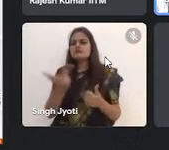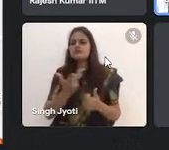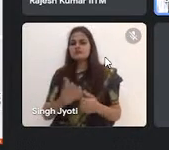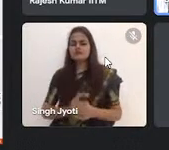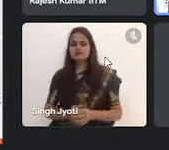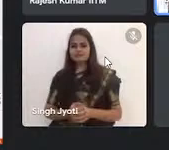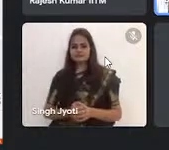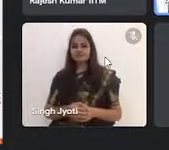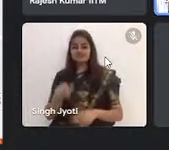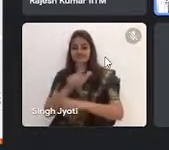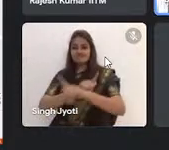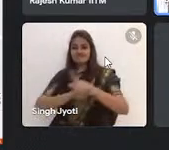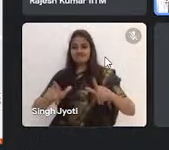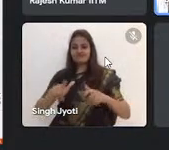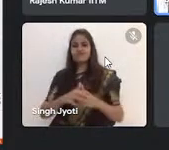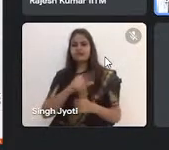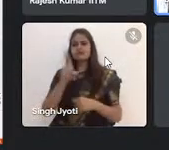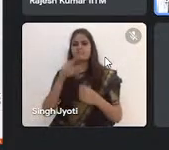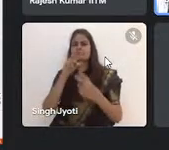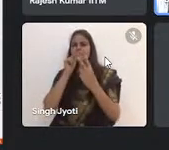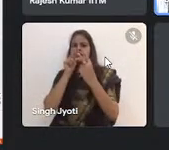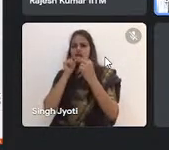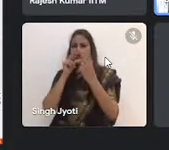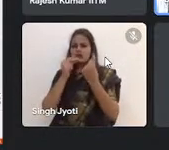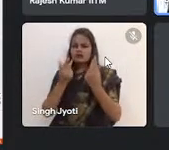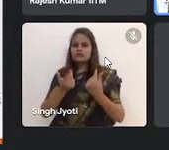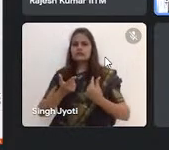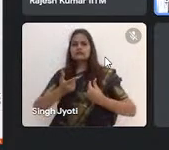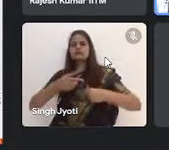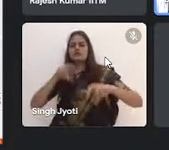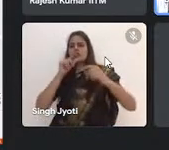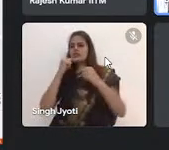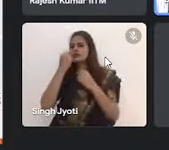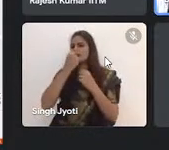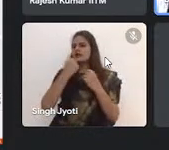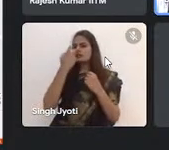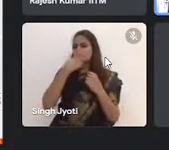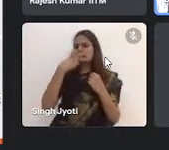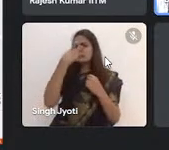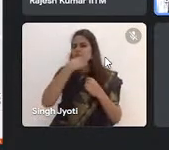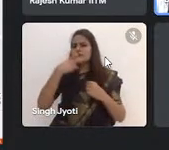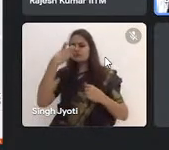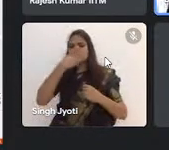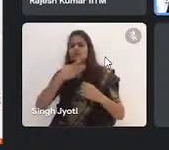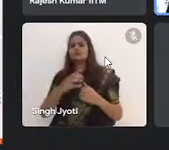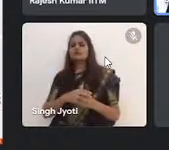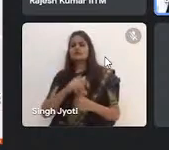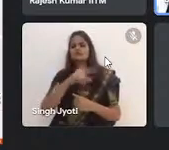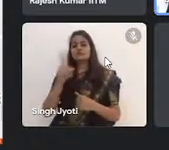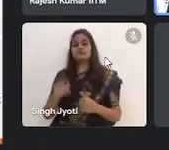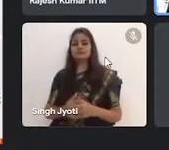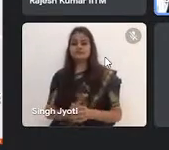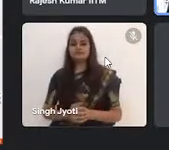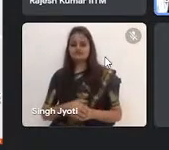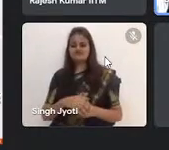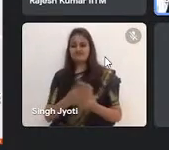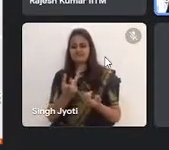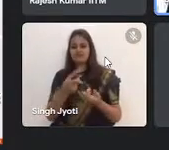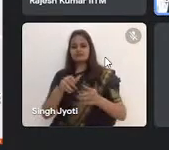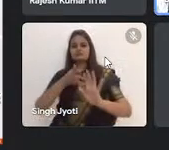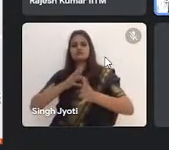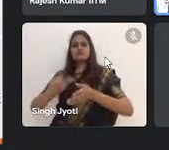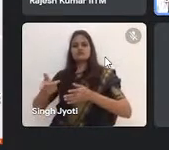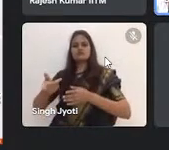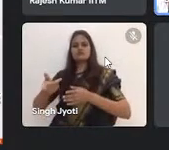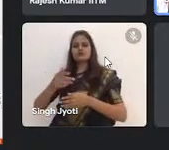see the face and lip read, and complements auditory processing. Exposure to sign language in children